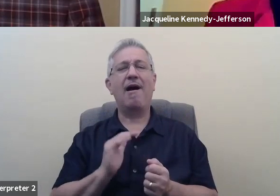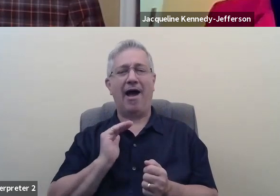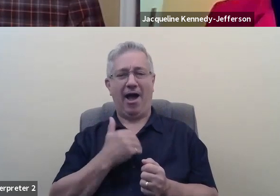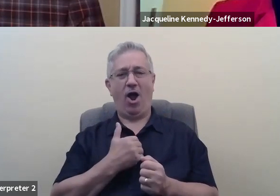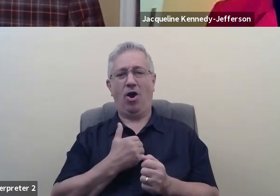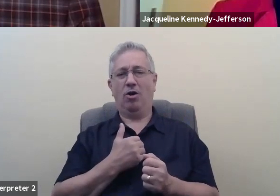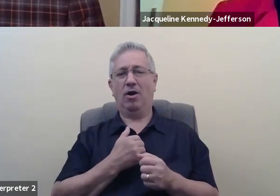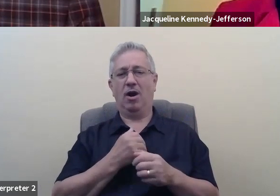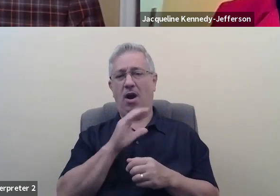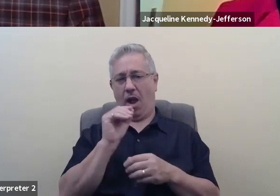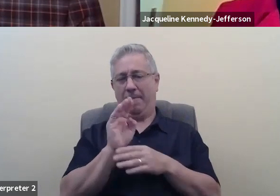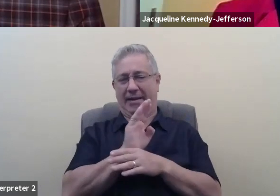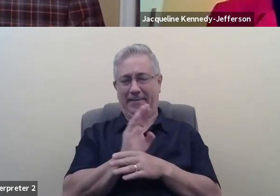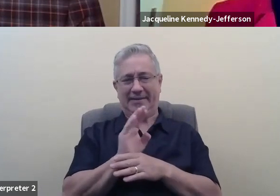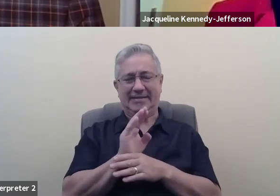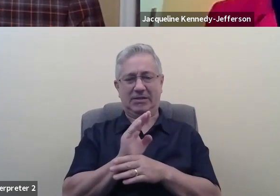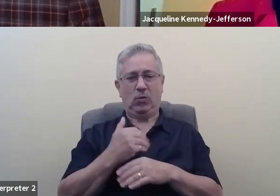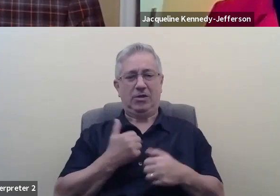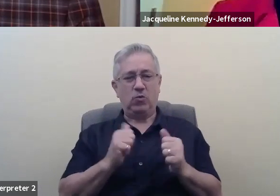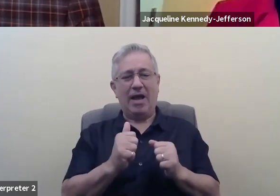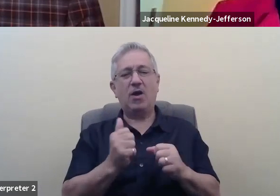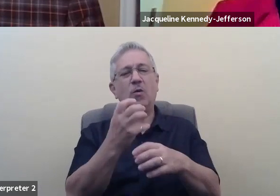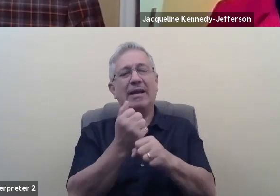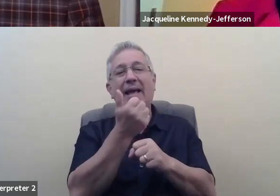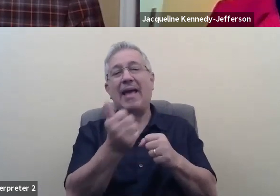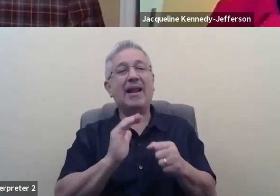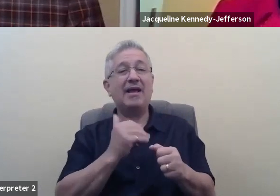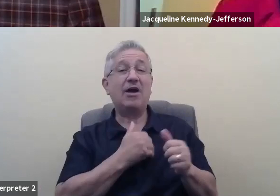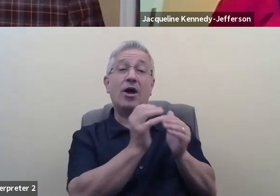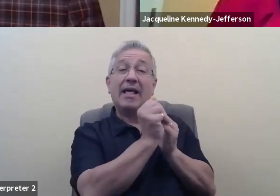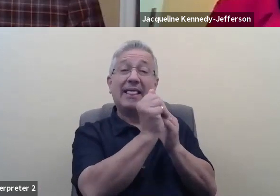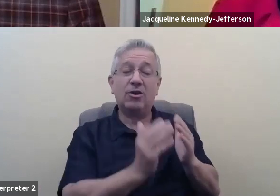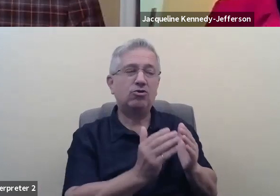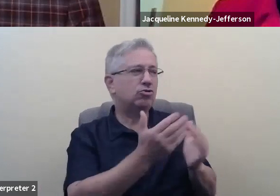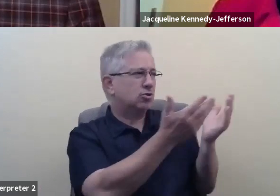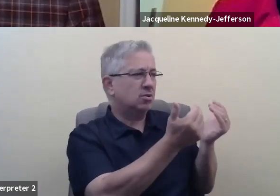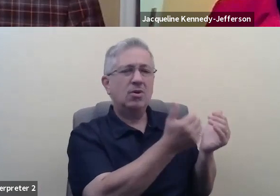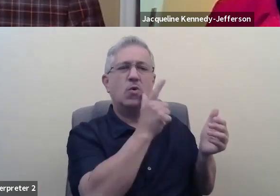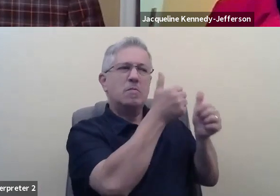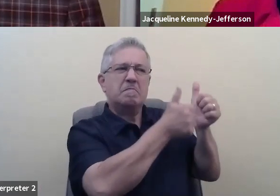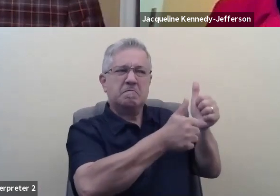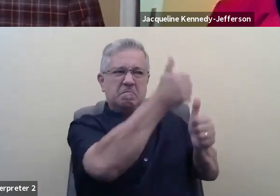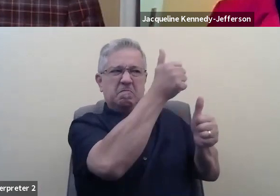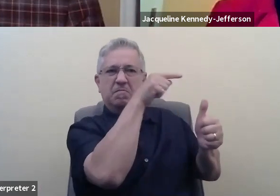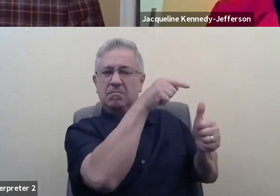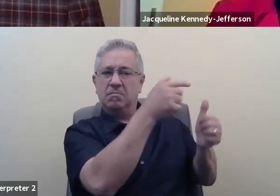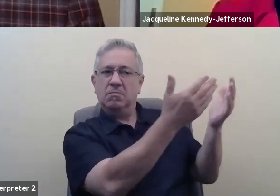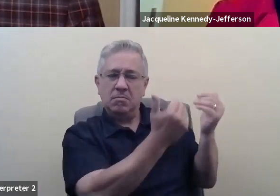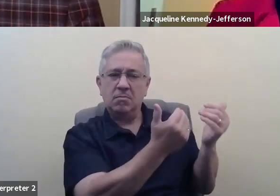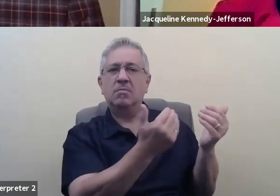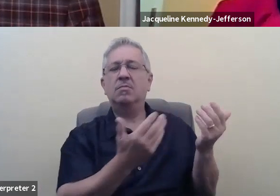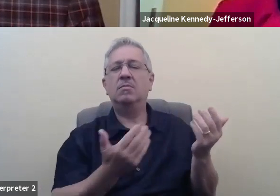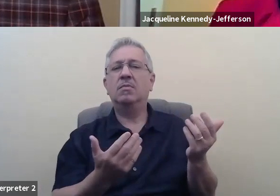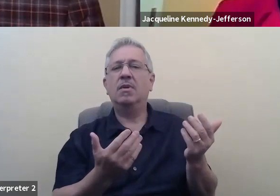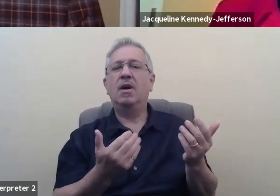we are leveraging our leaders and getting our leaders most certainly involved, but we have rolled out